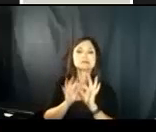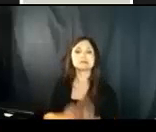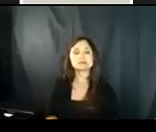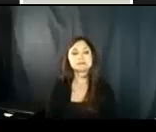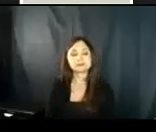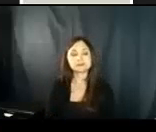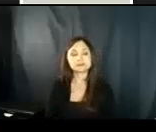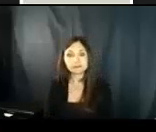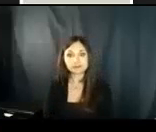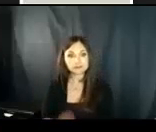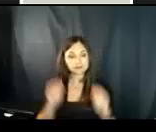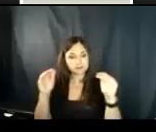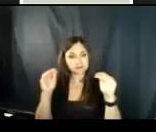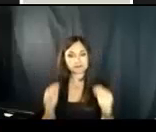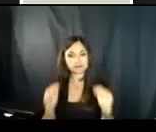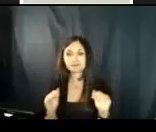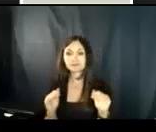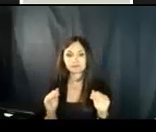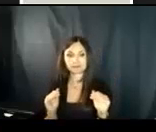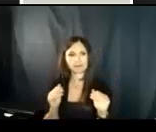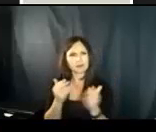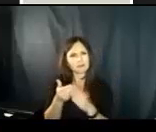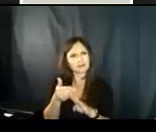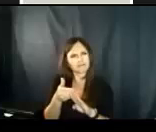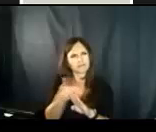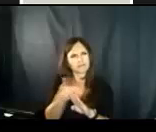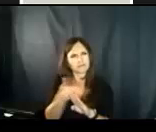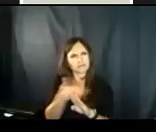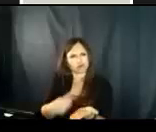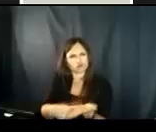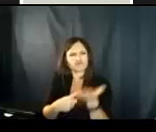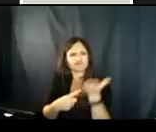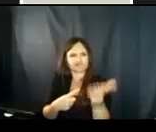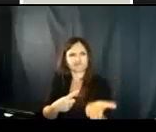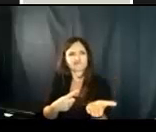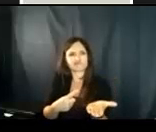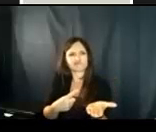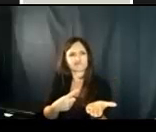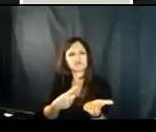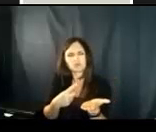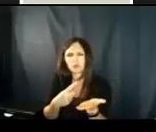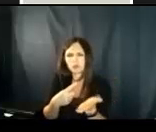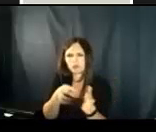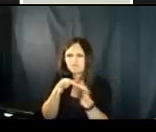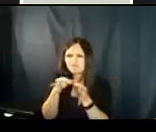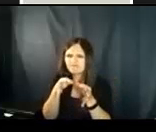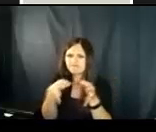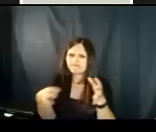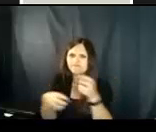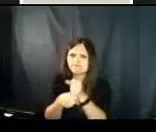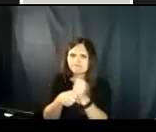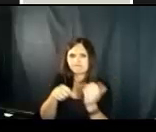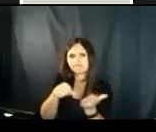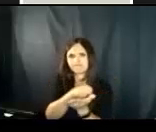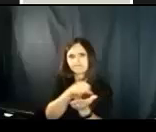right, we talked about this earlier, and when we were talking about summary pages. And one of the